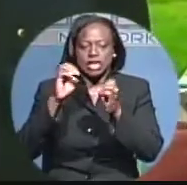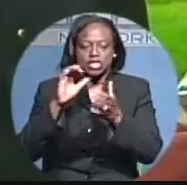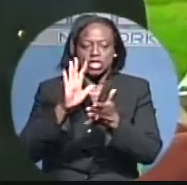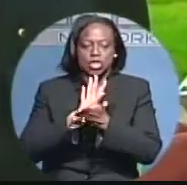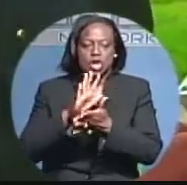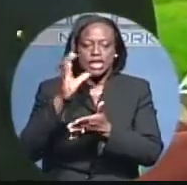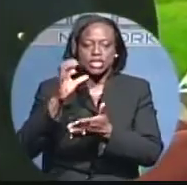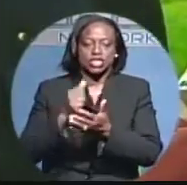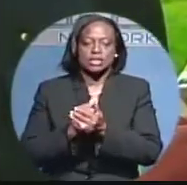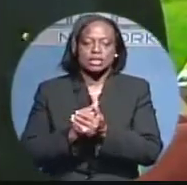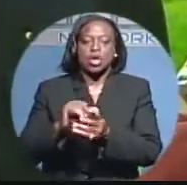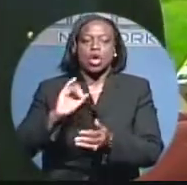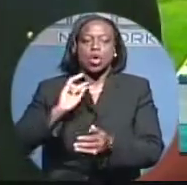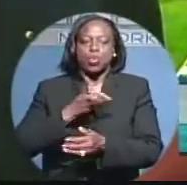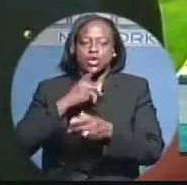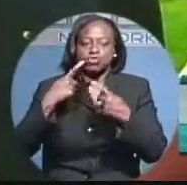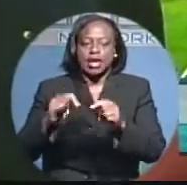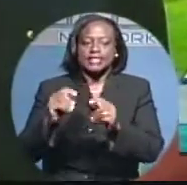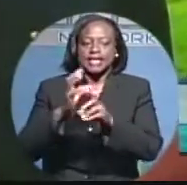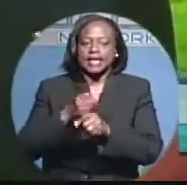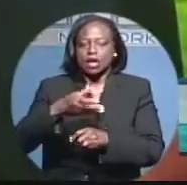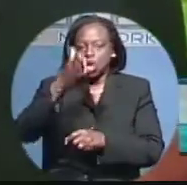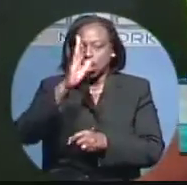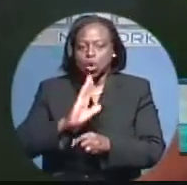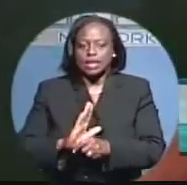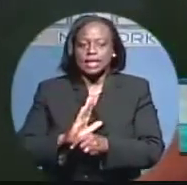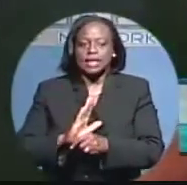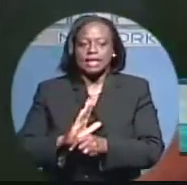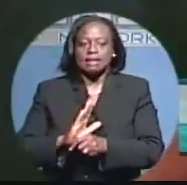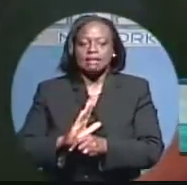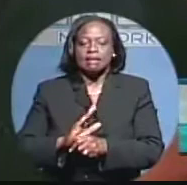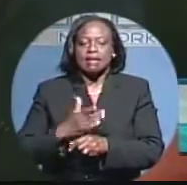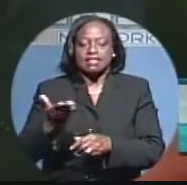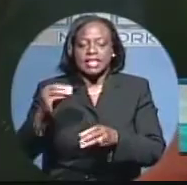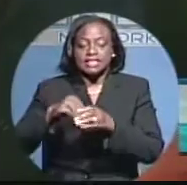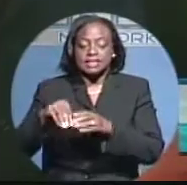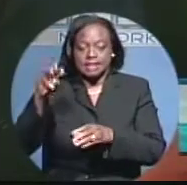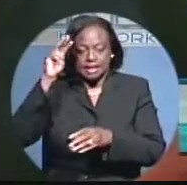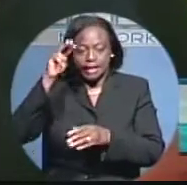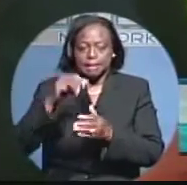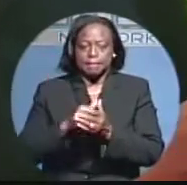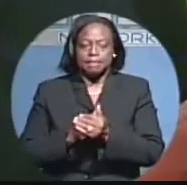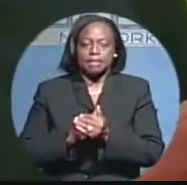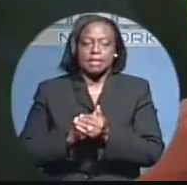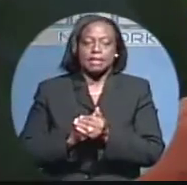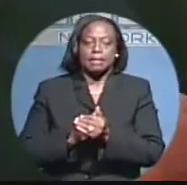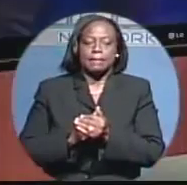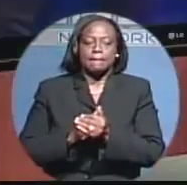He knows that that is the way to go. Outside of that, you can't make it.